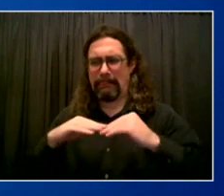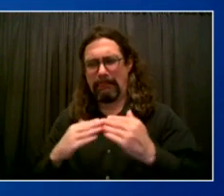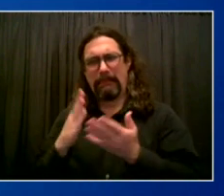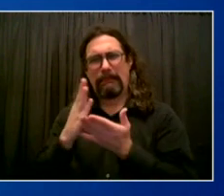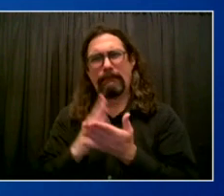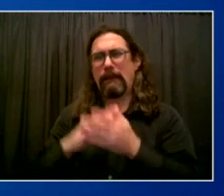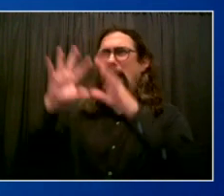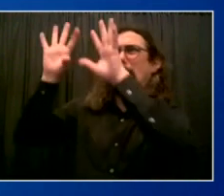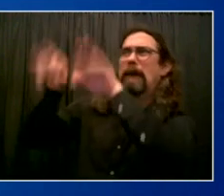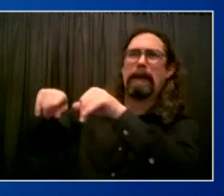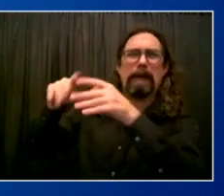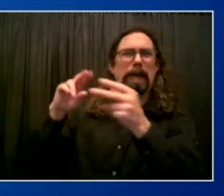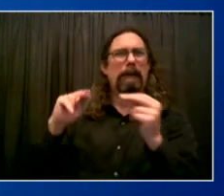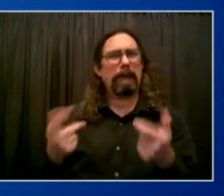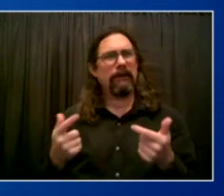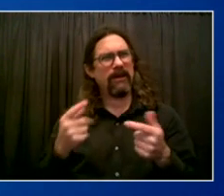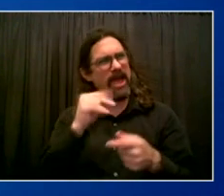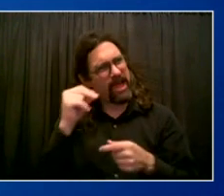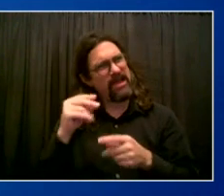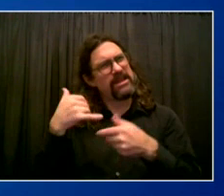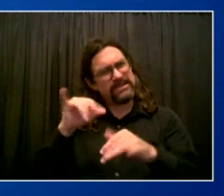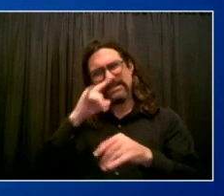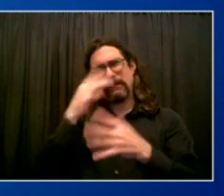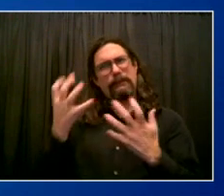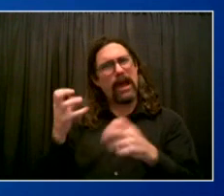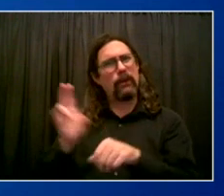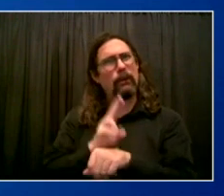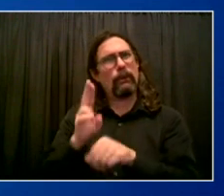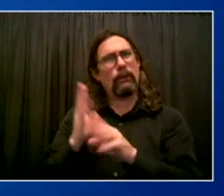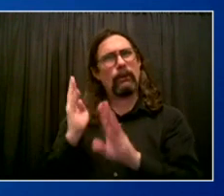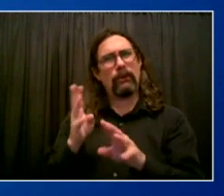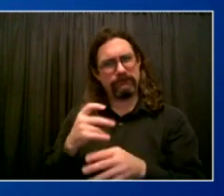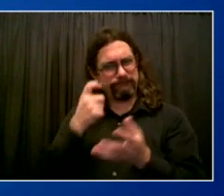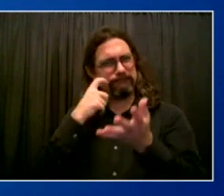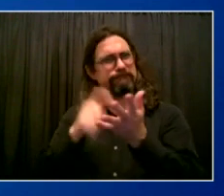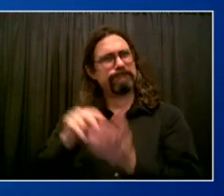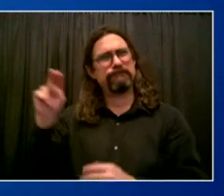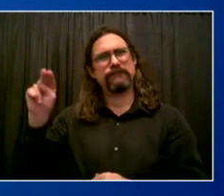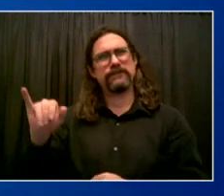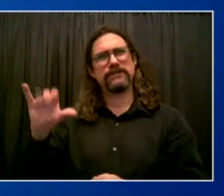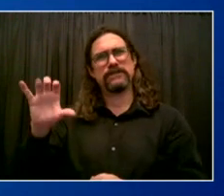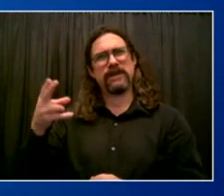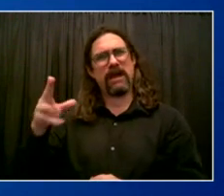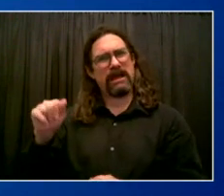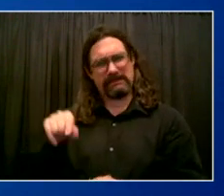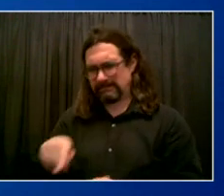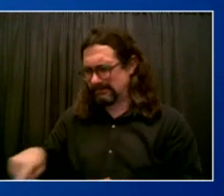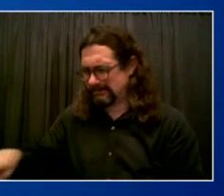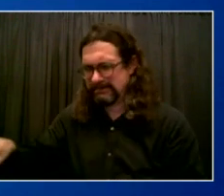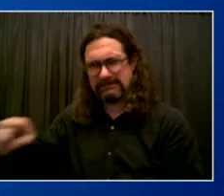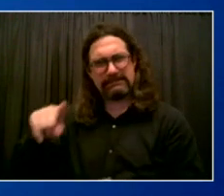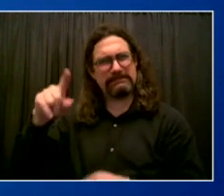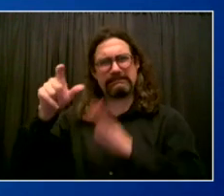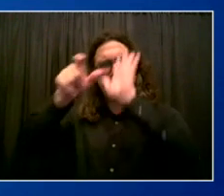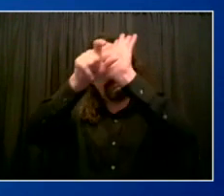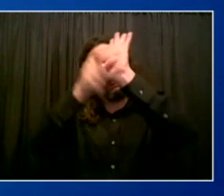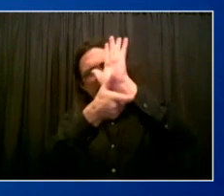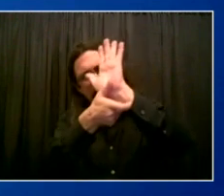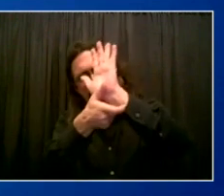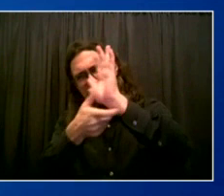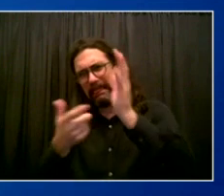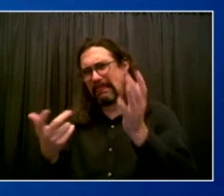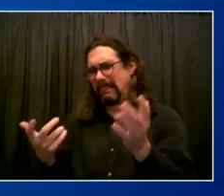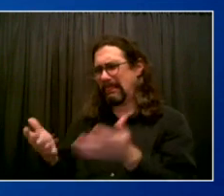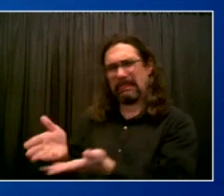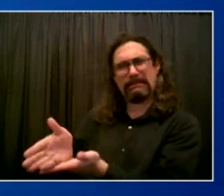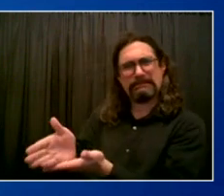broken, and the commissioner challenged us to find a way that we could help support this at the urging of residents of these different developments.